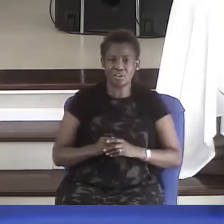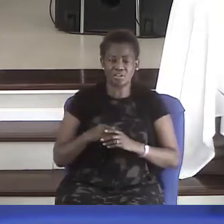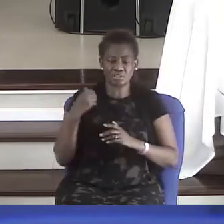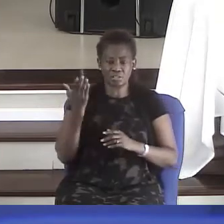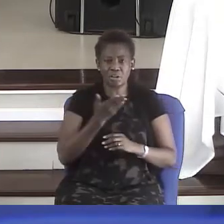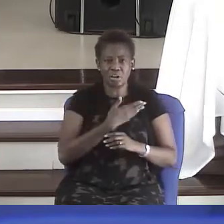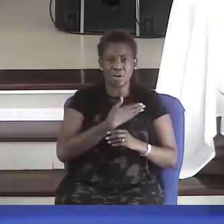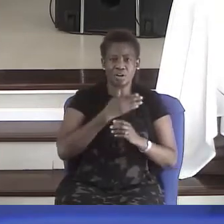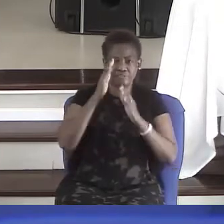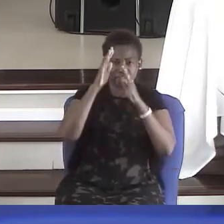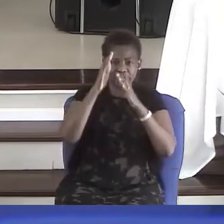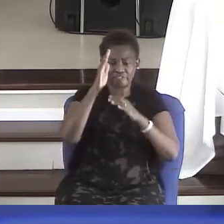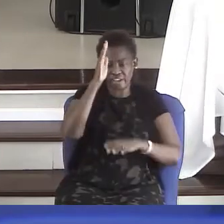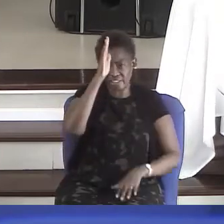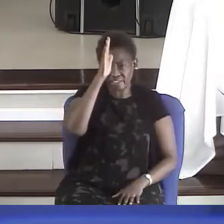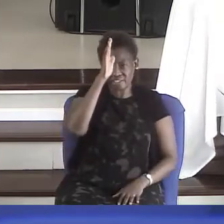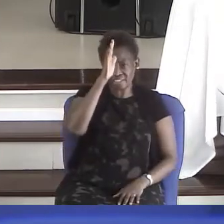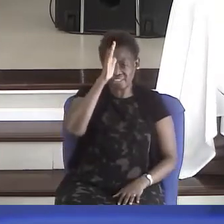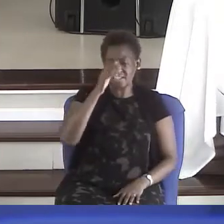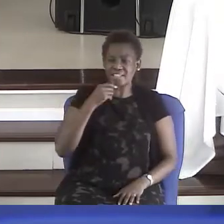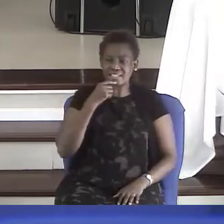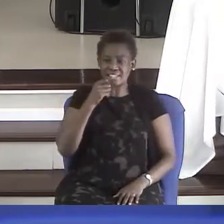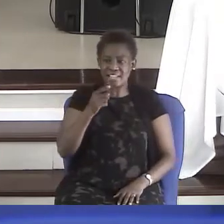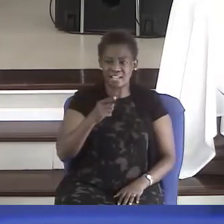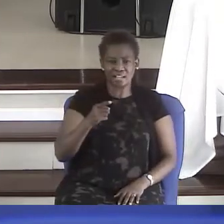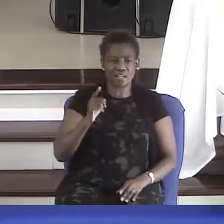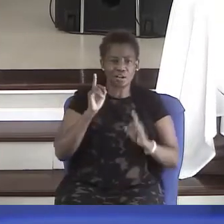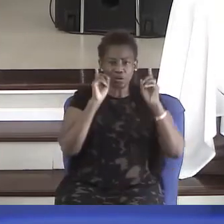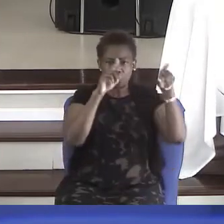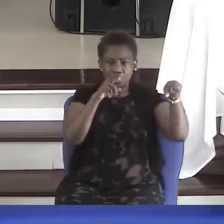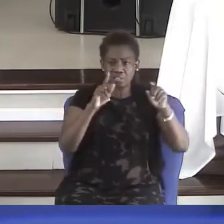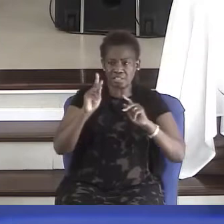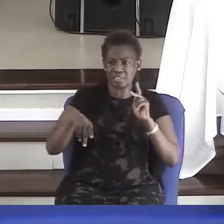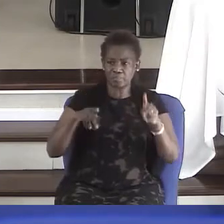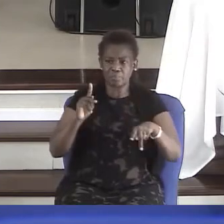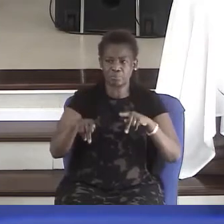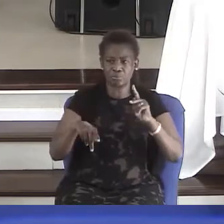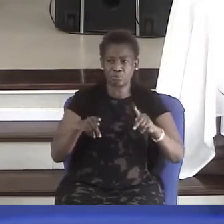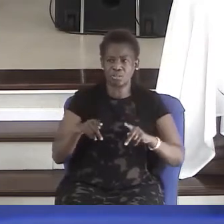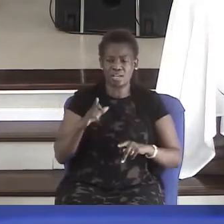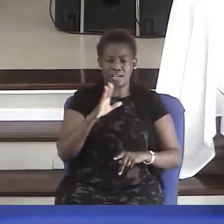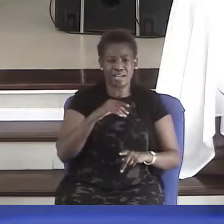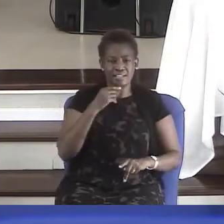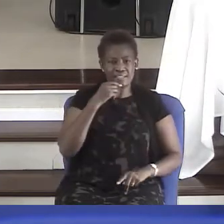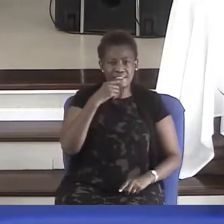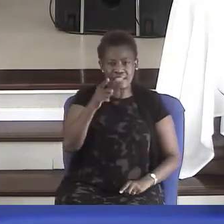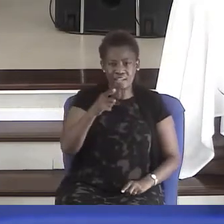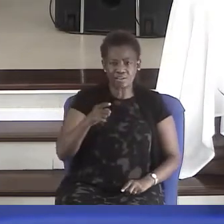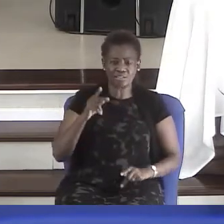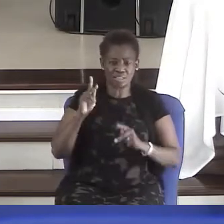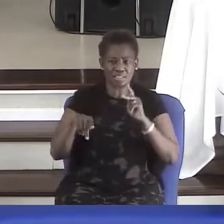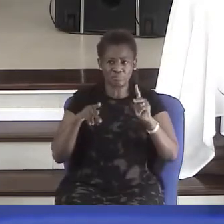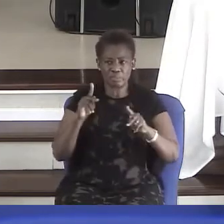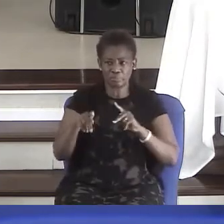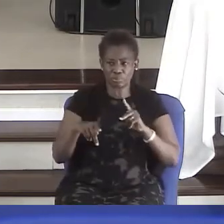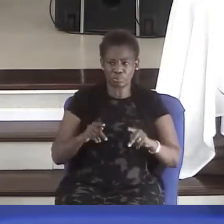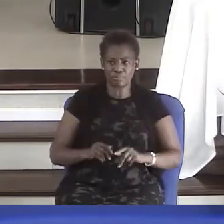saying, go unto this people, and say unto this people,